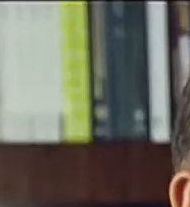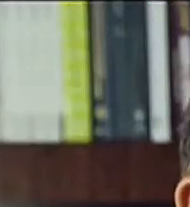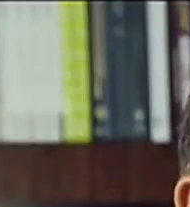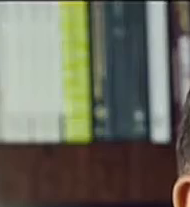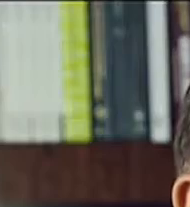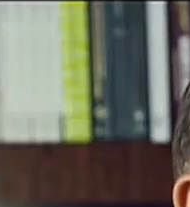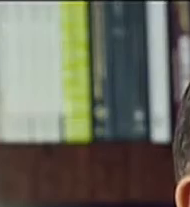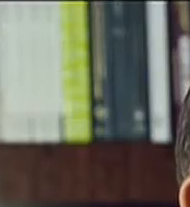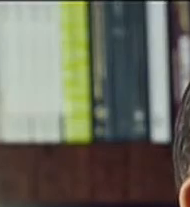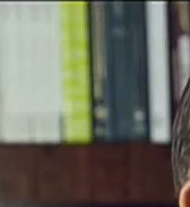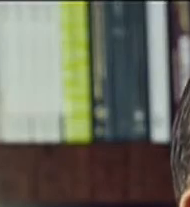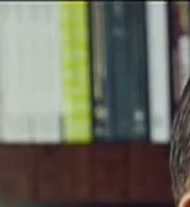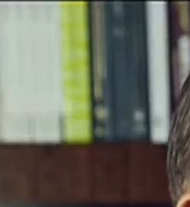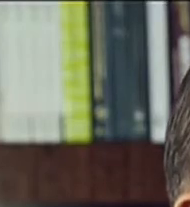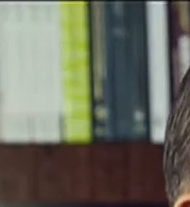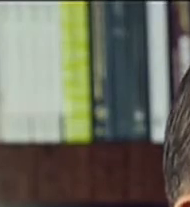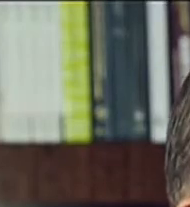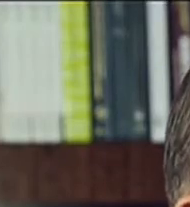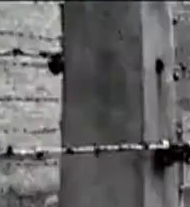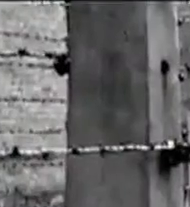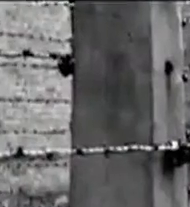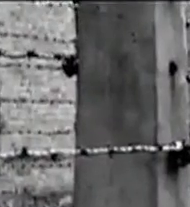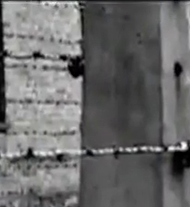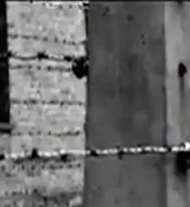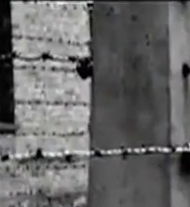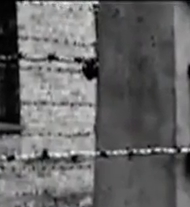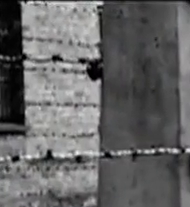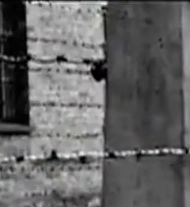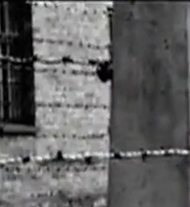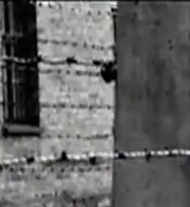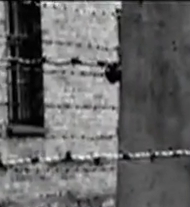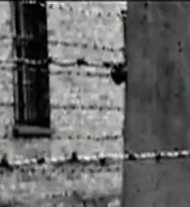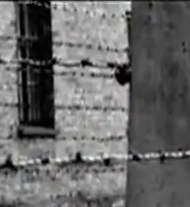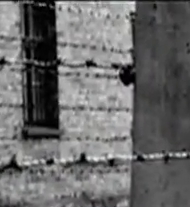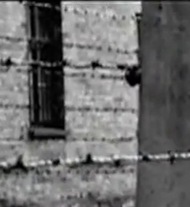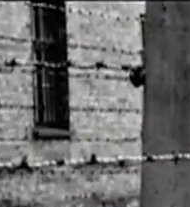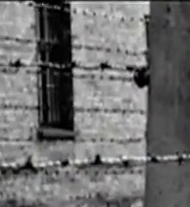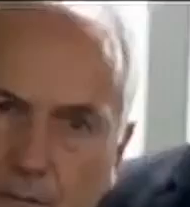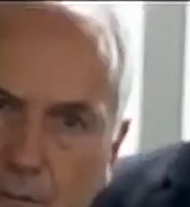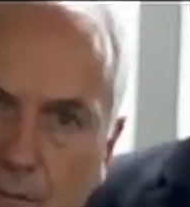I have wept at the memorials for victims in Auschwitz,